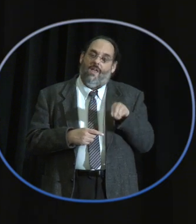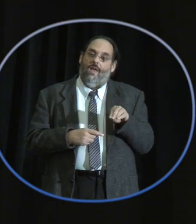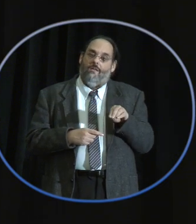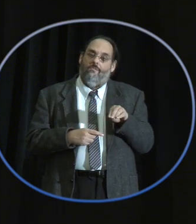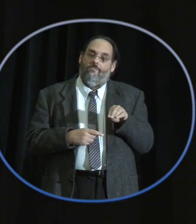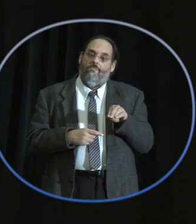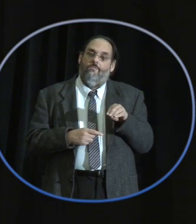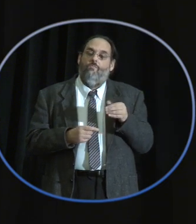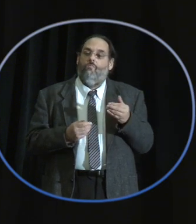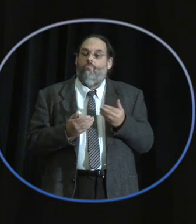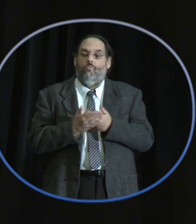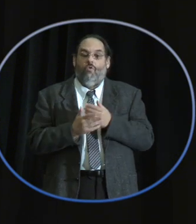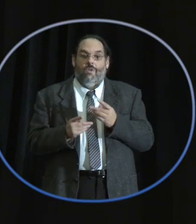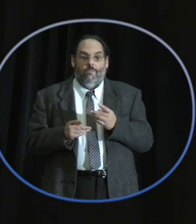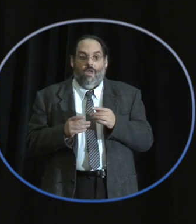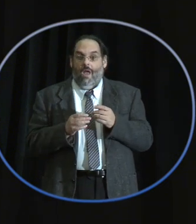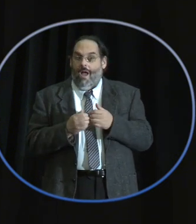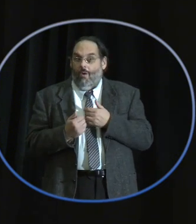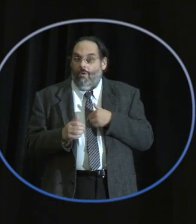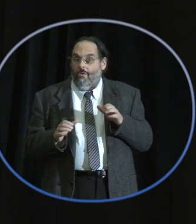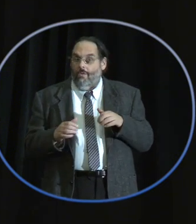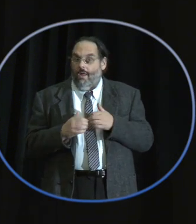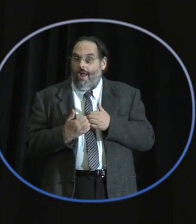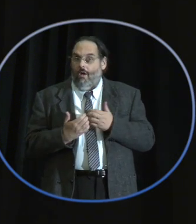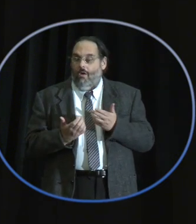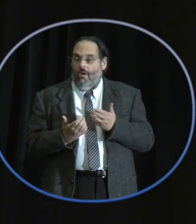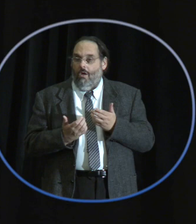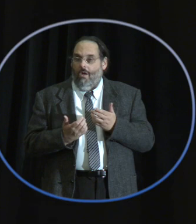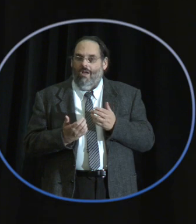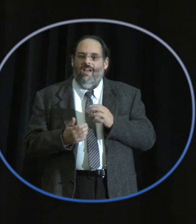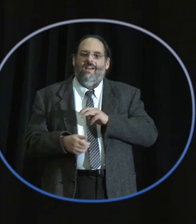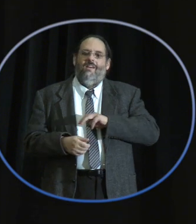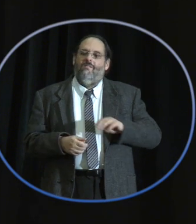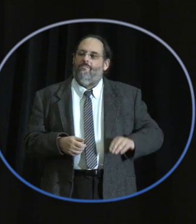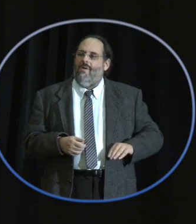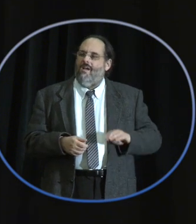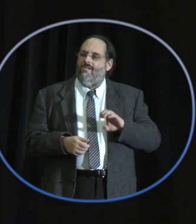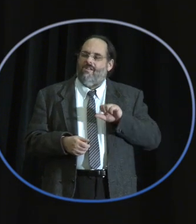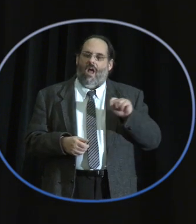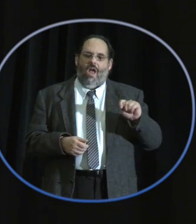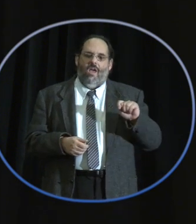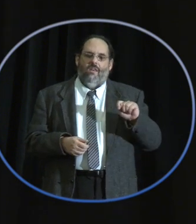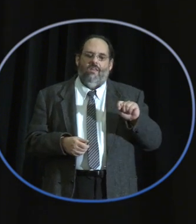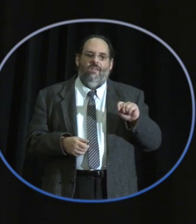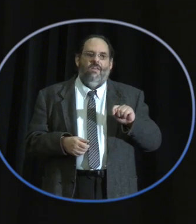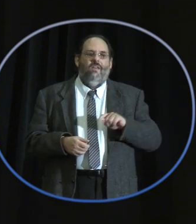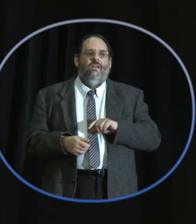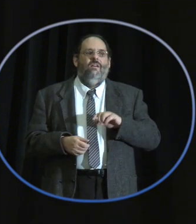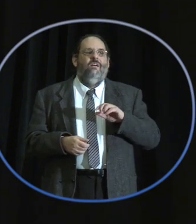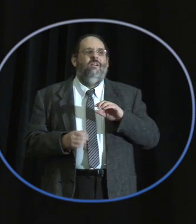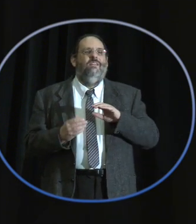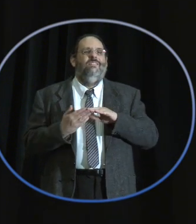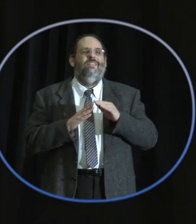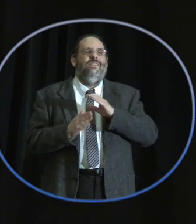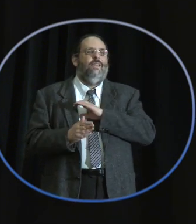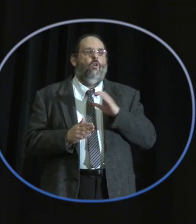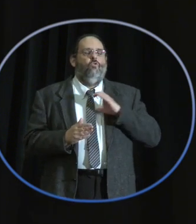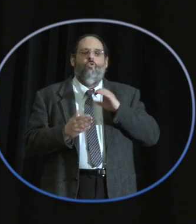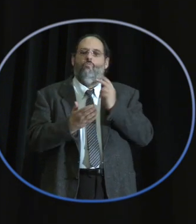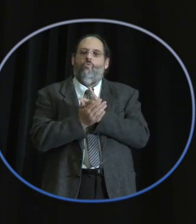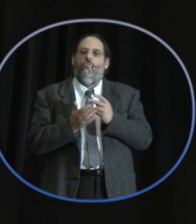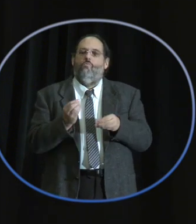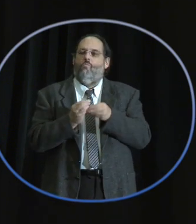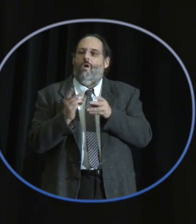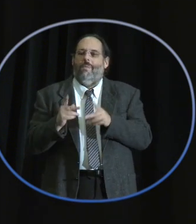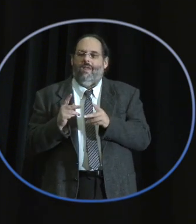104.3%. How did we do that? Mayor Scott, City Council, approved the addition